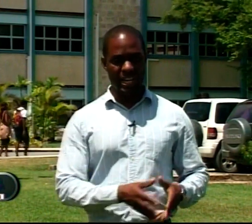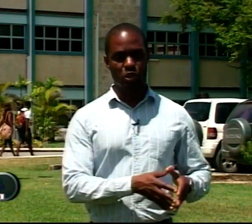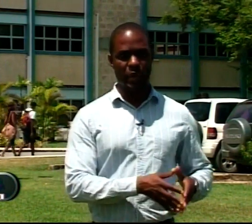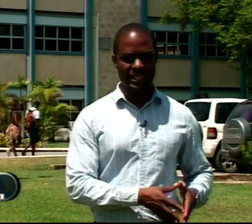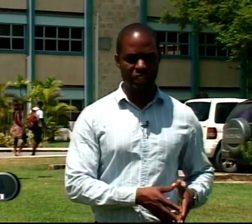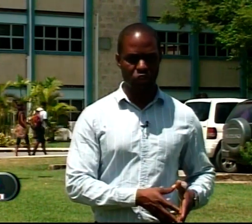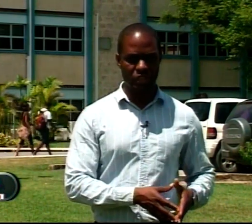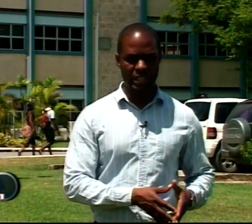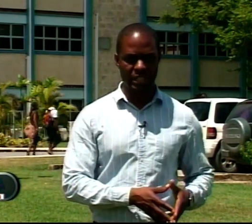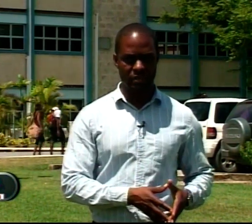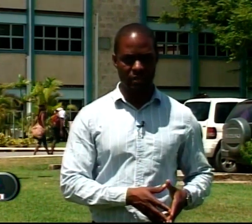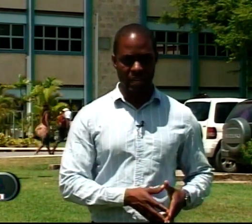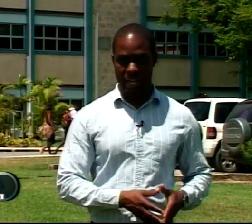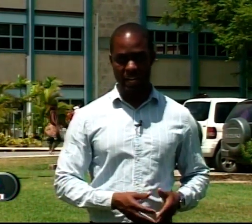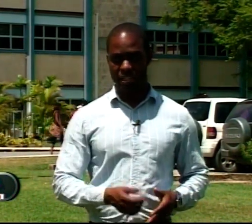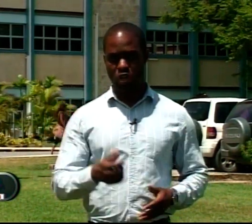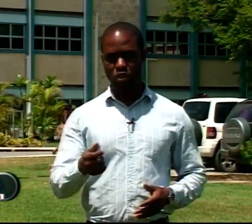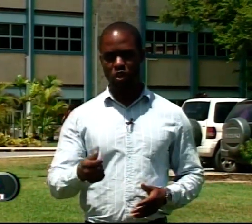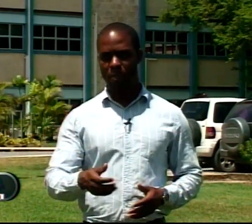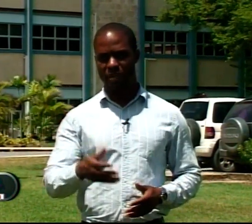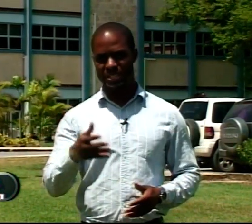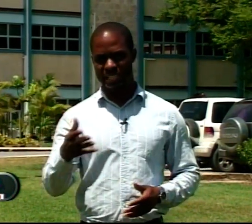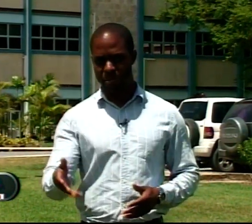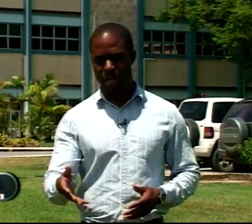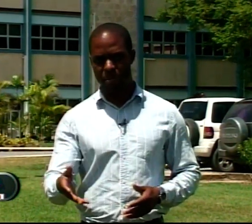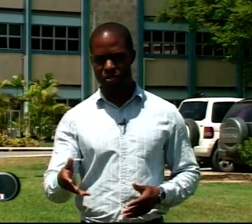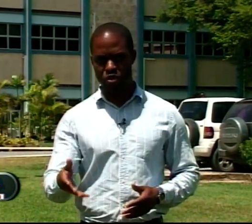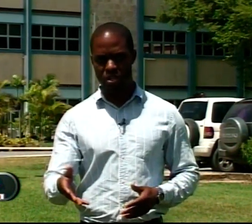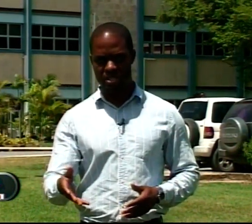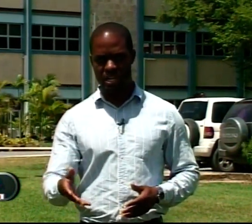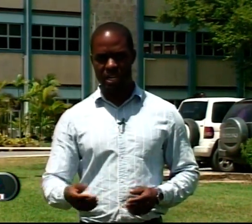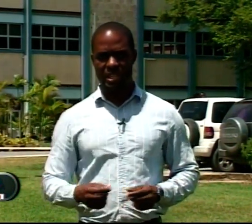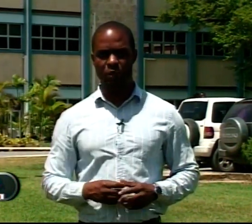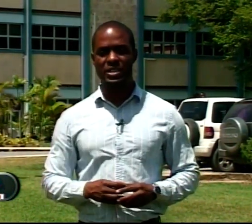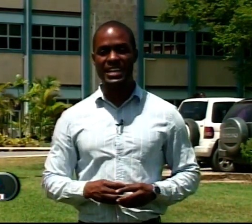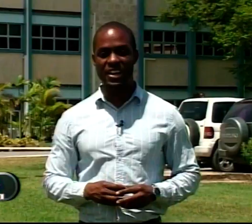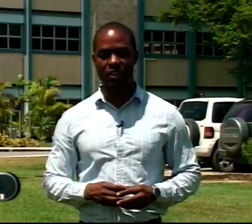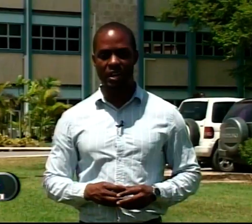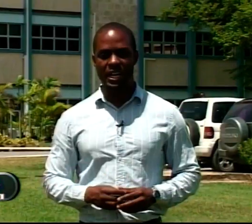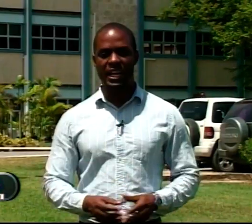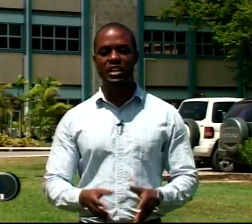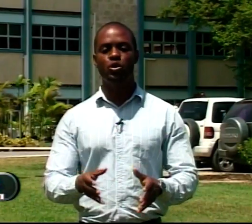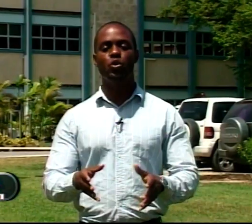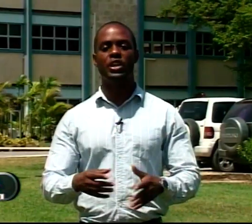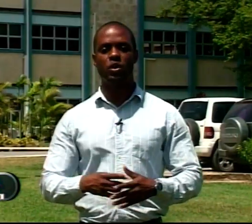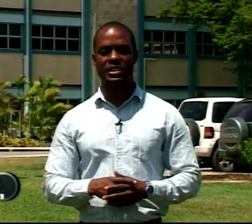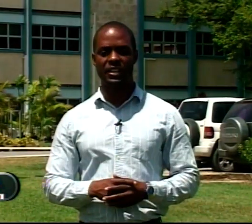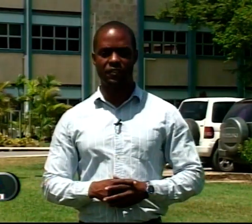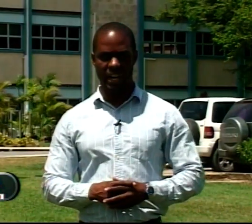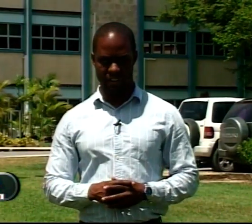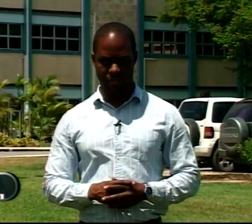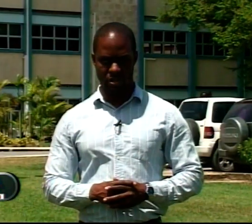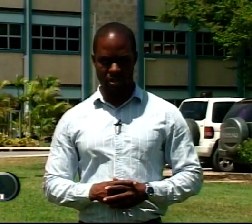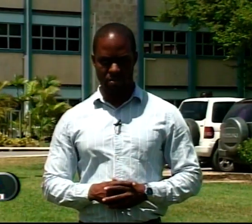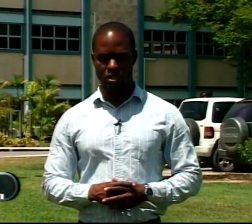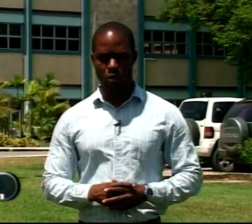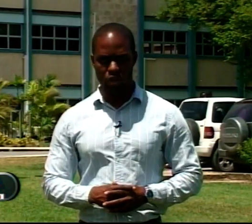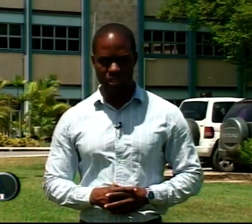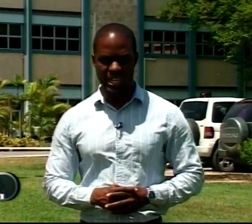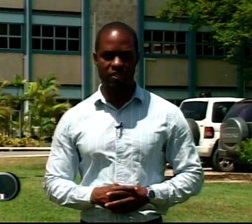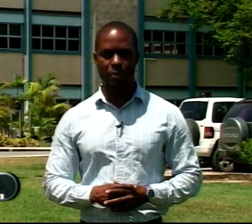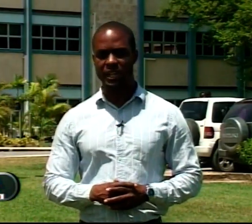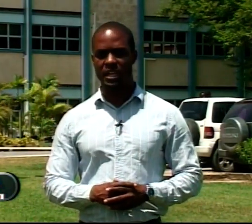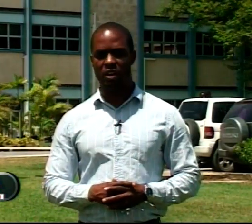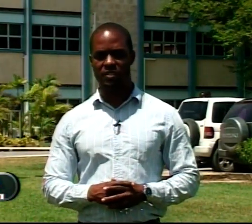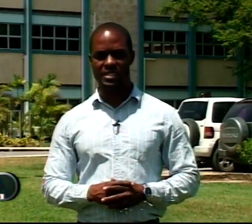campus in 2013. And that's also about the same number of students that was here in 2005. Mr.